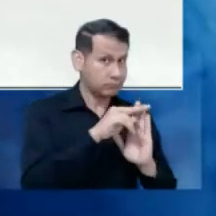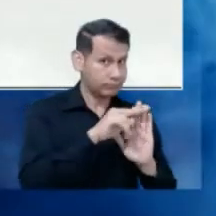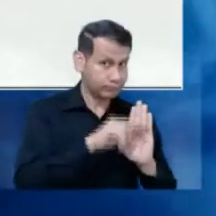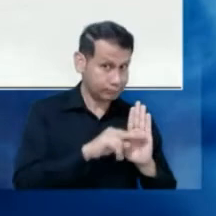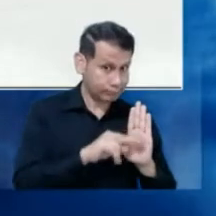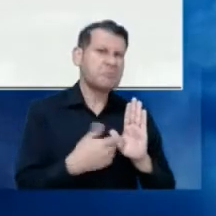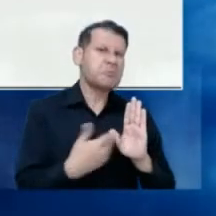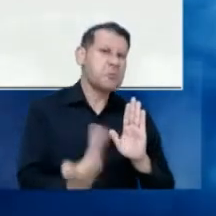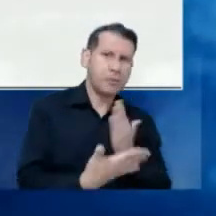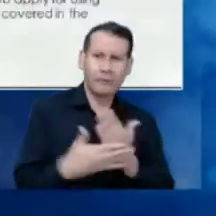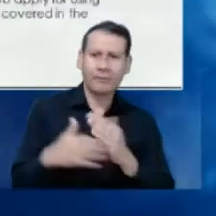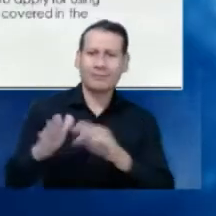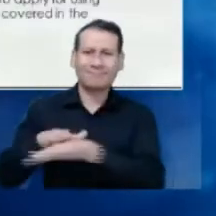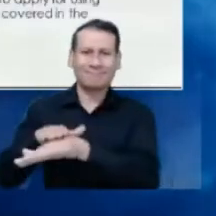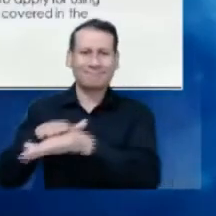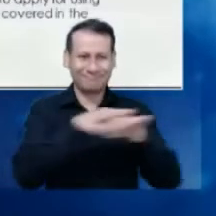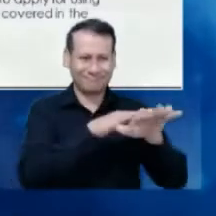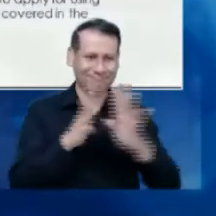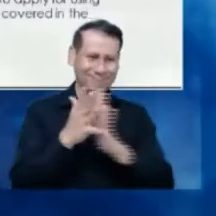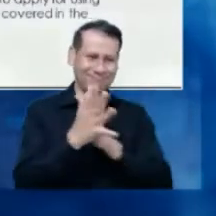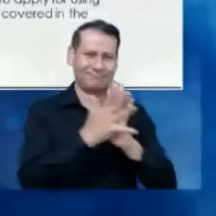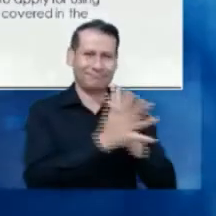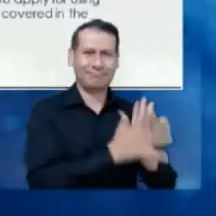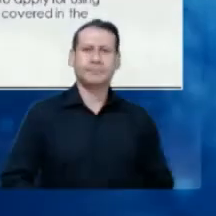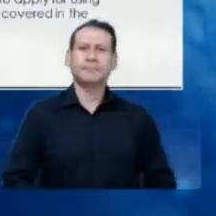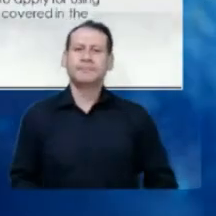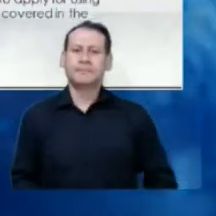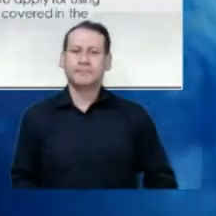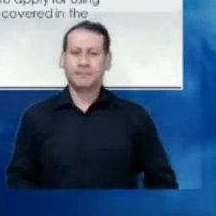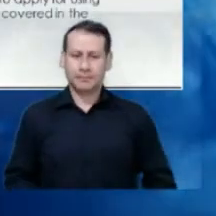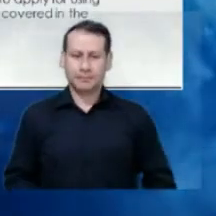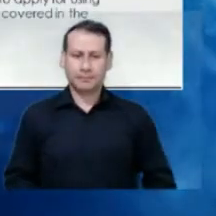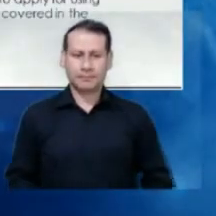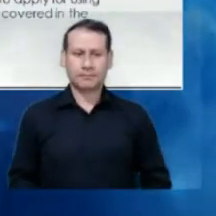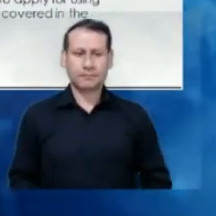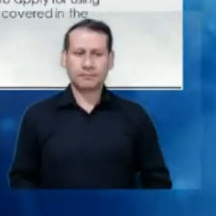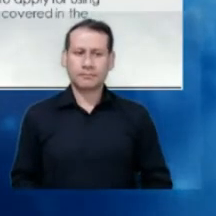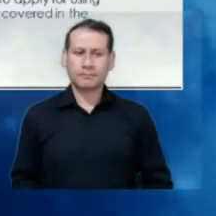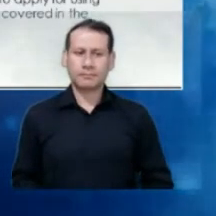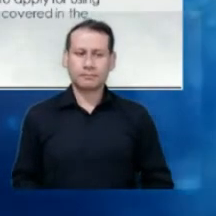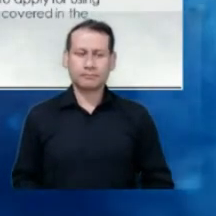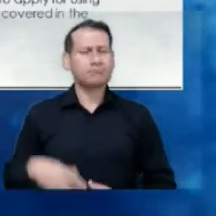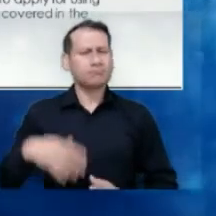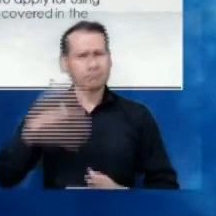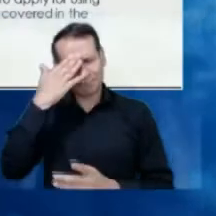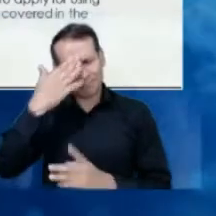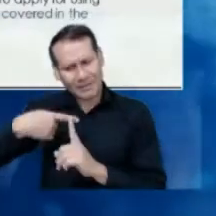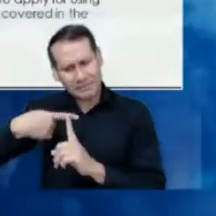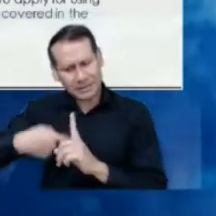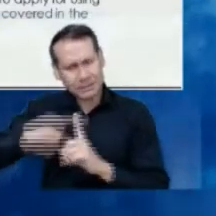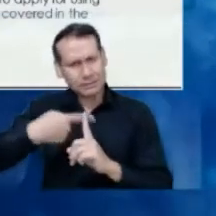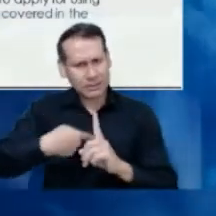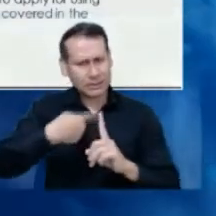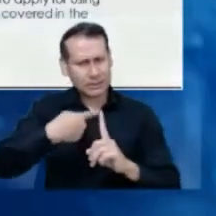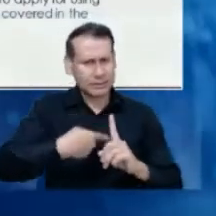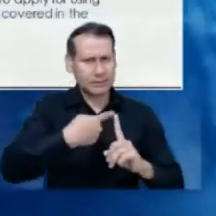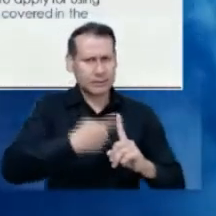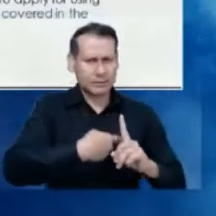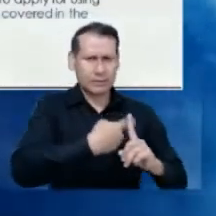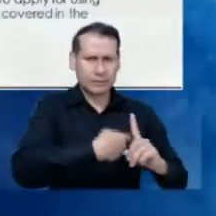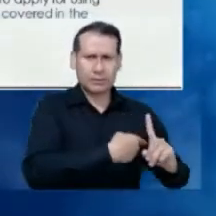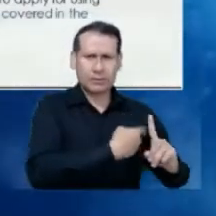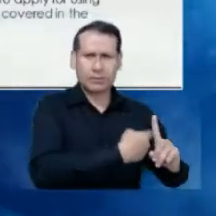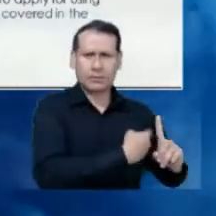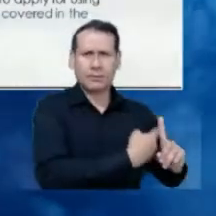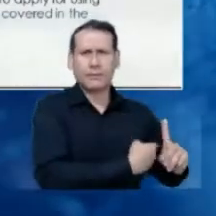do every month a new, we say l'enquête de la NFR, so an investigation every month